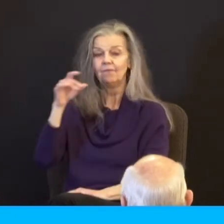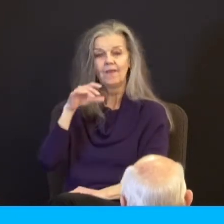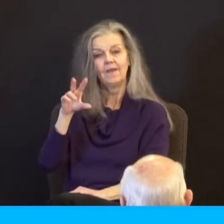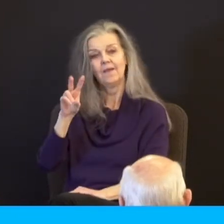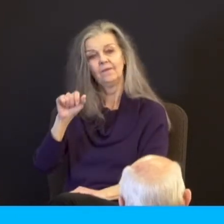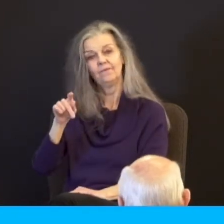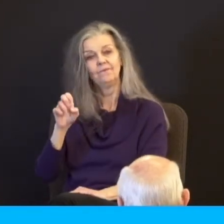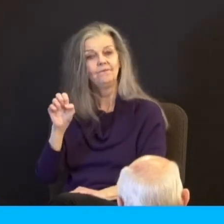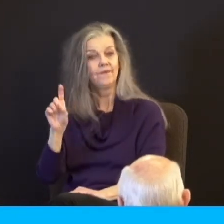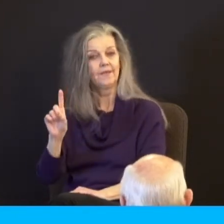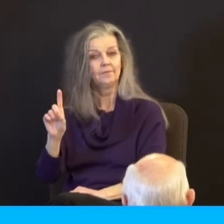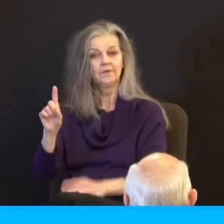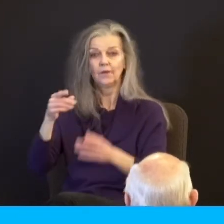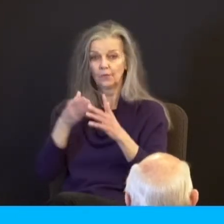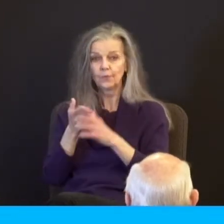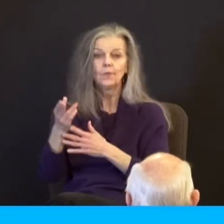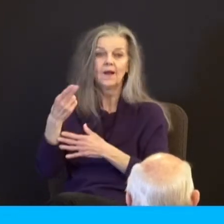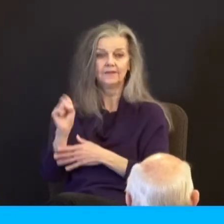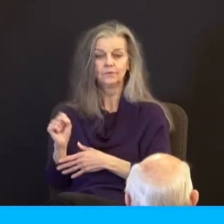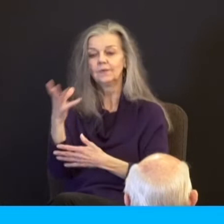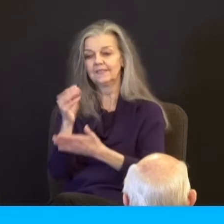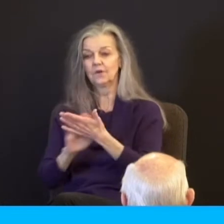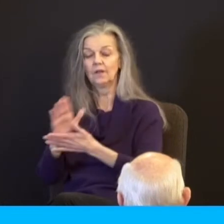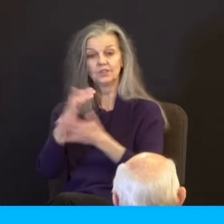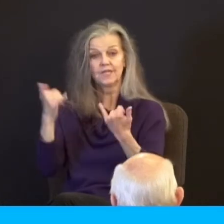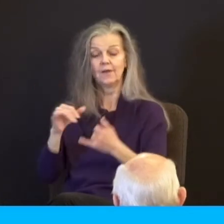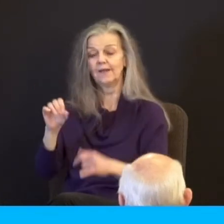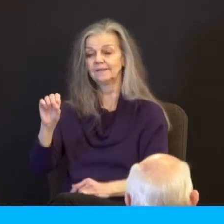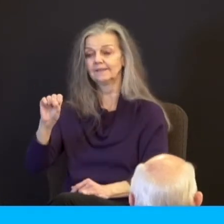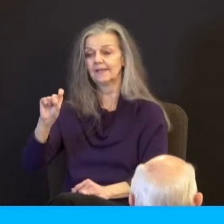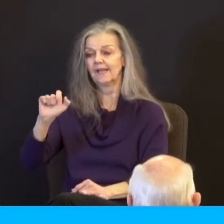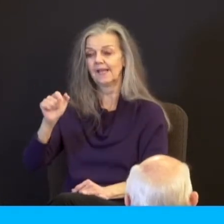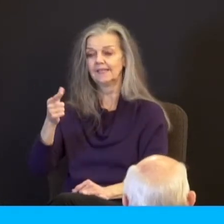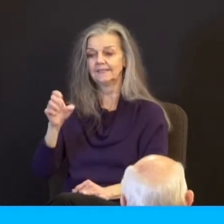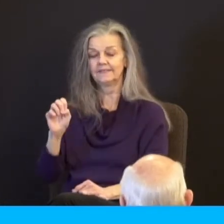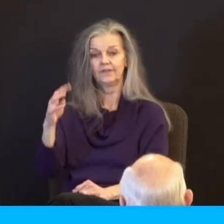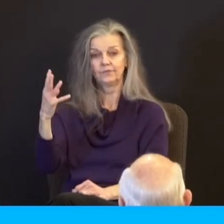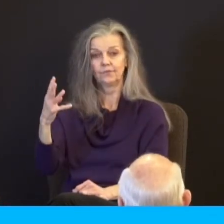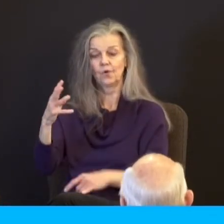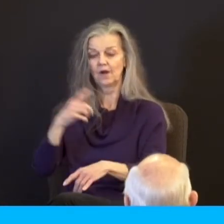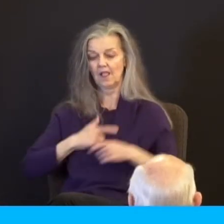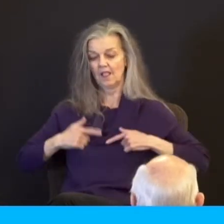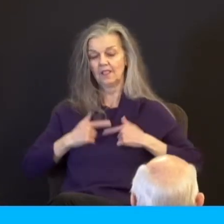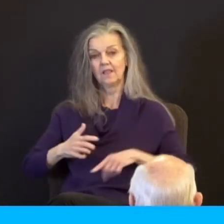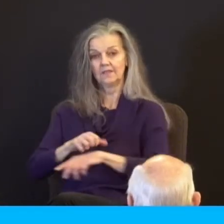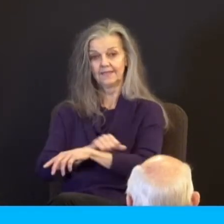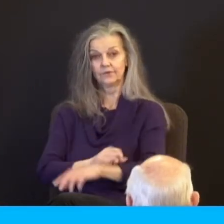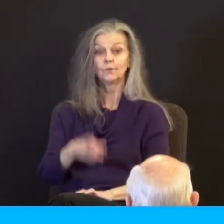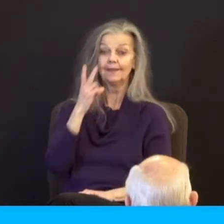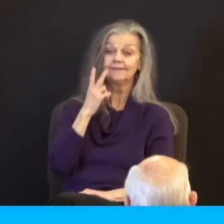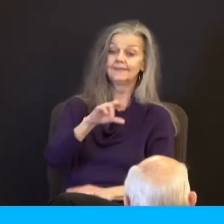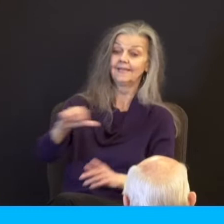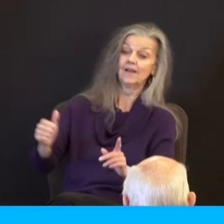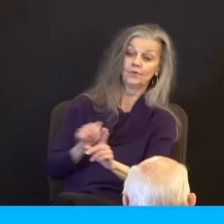has stage 4 lung cancer. I see the other side, or where self-destructive behavior takes you.